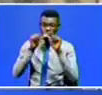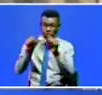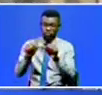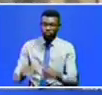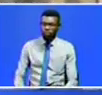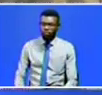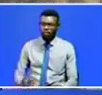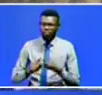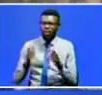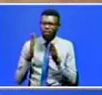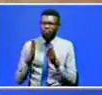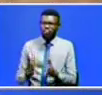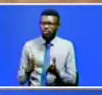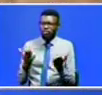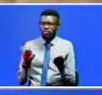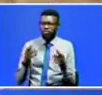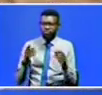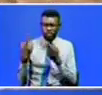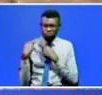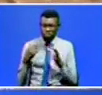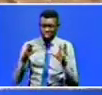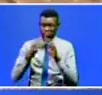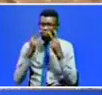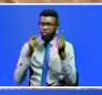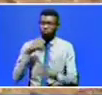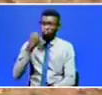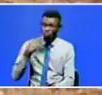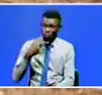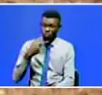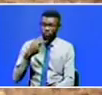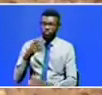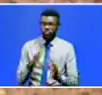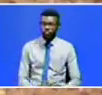Who will patch the pieces back in Marsabit? Hussein Mohammed, KTN News.